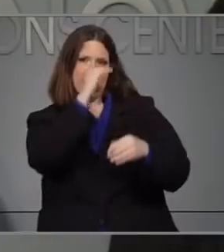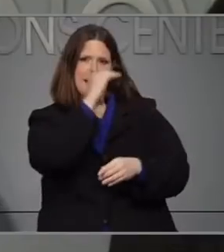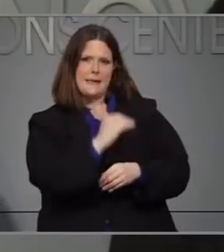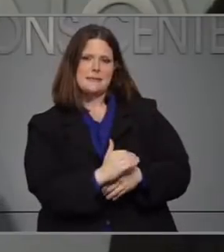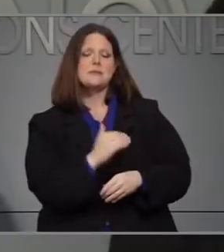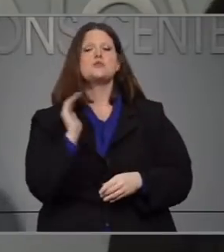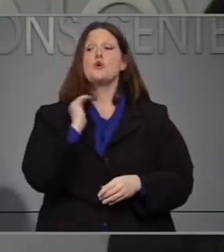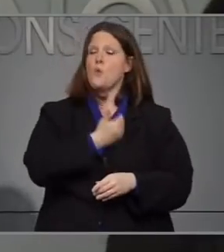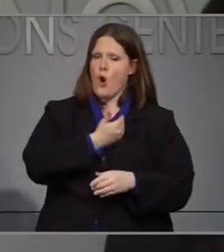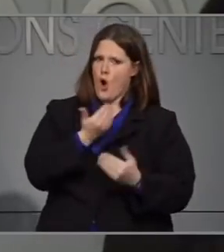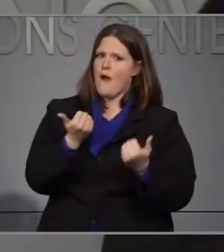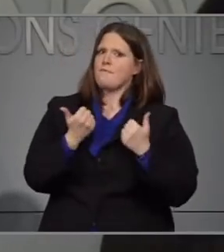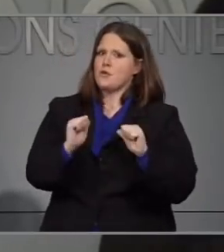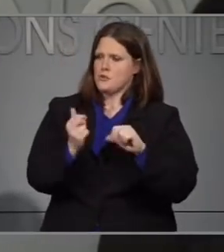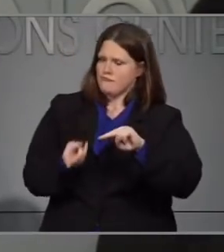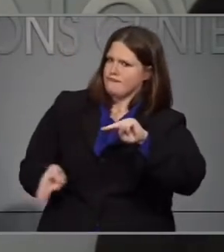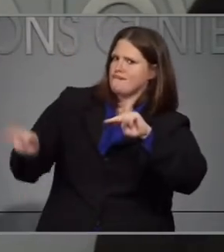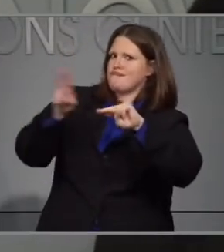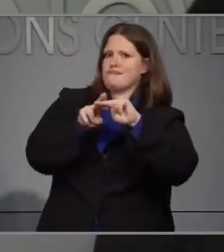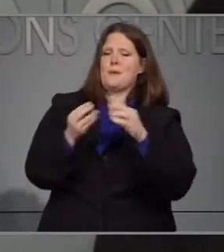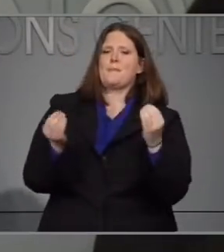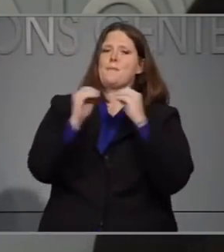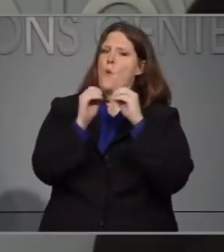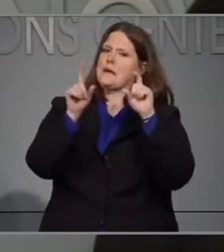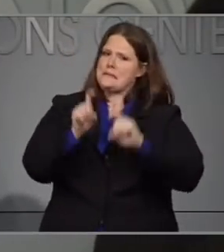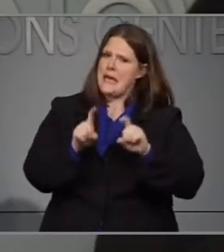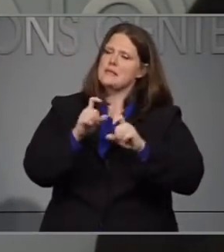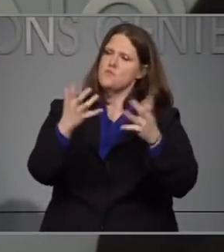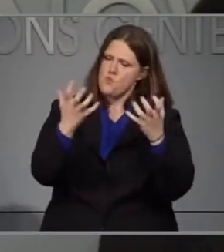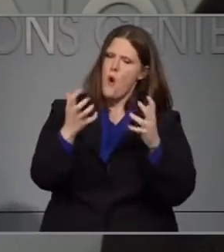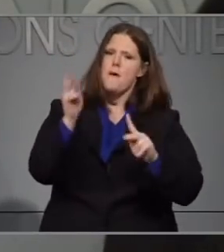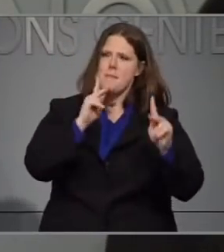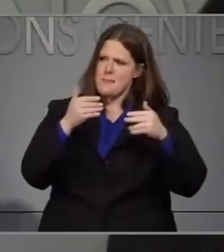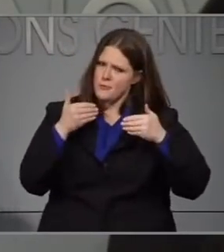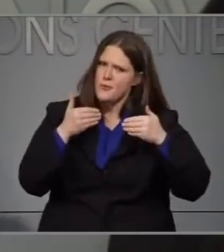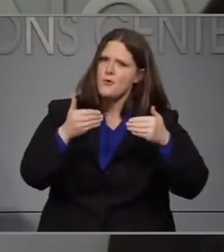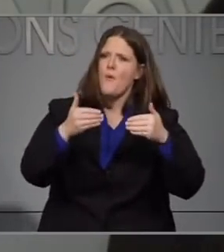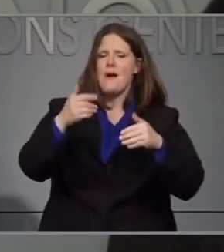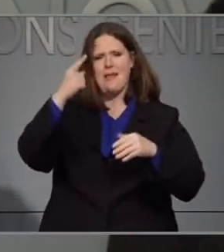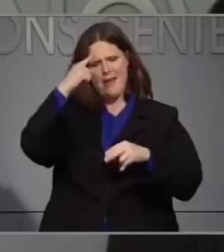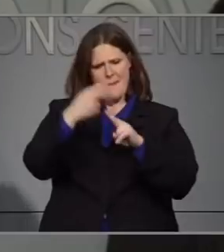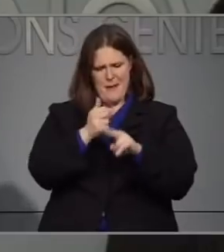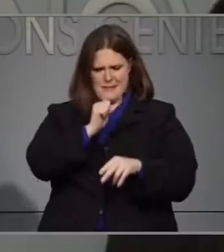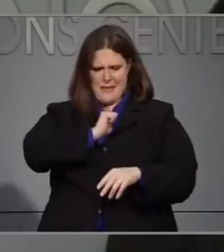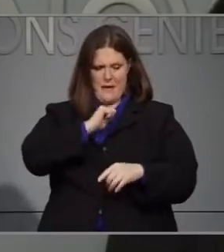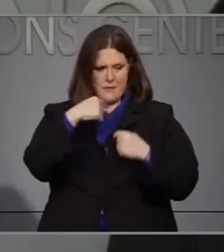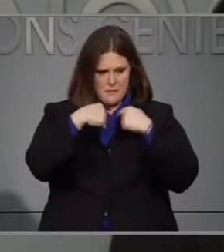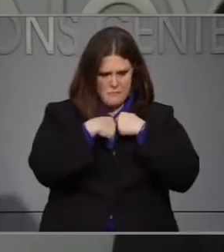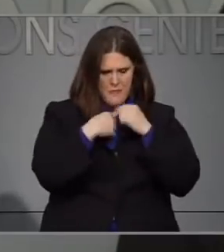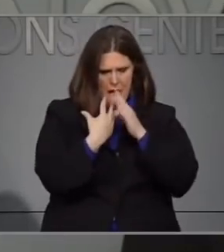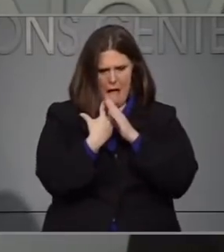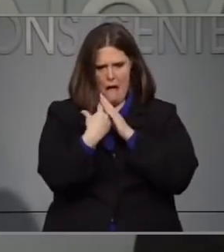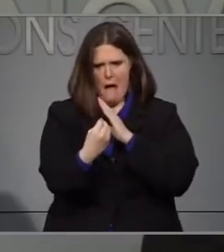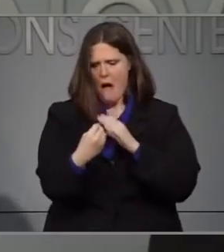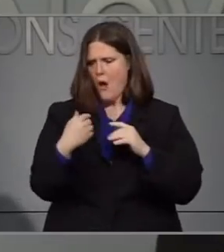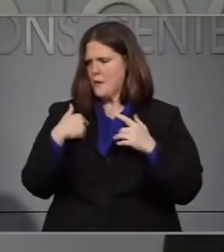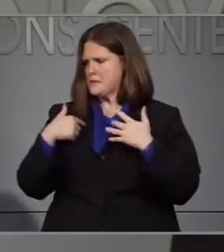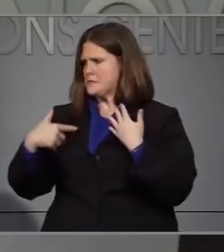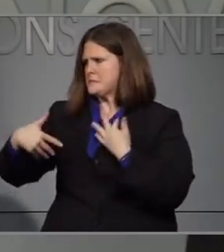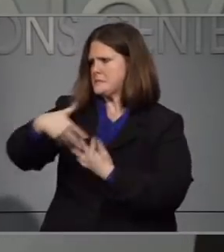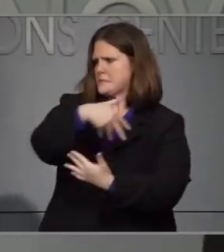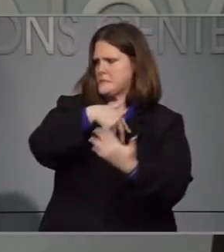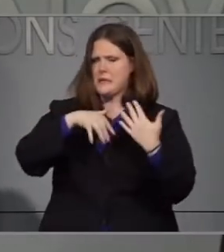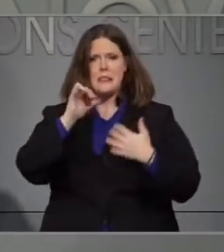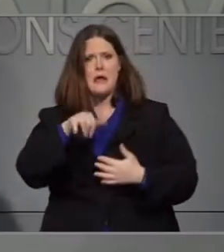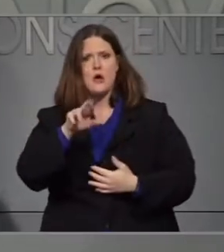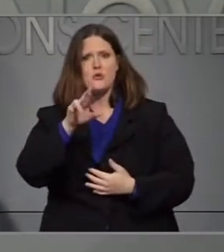to ramp up testing activities. So we really want folks to think about their own personal exposure and risks and to go get a test.